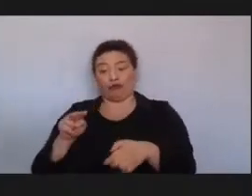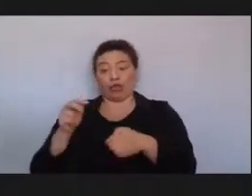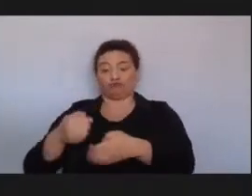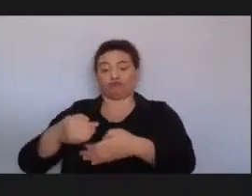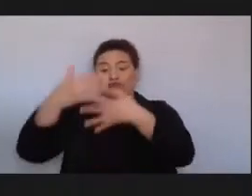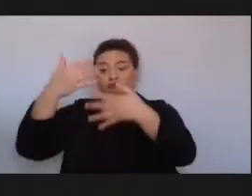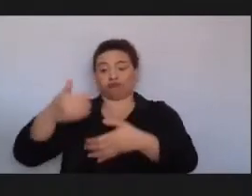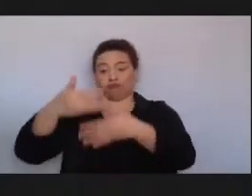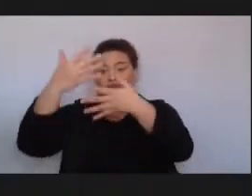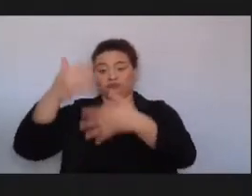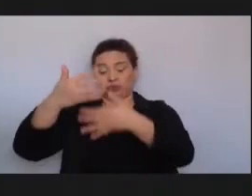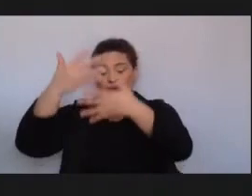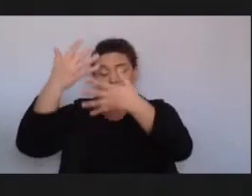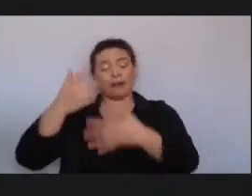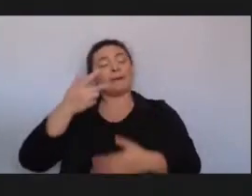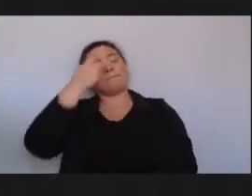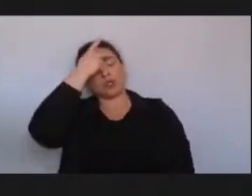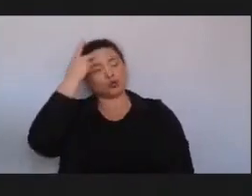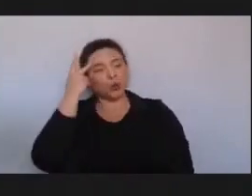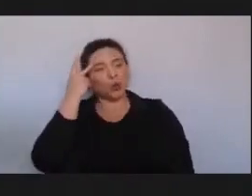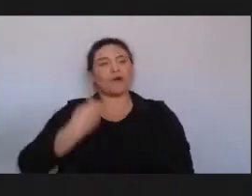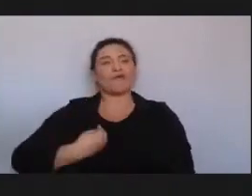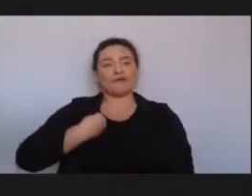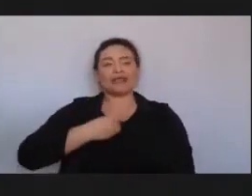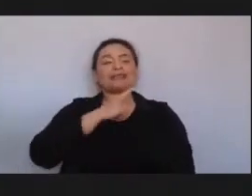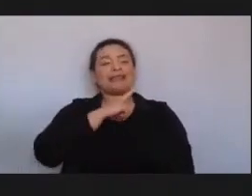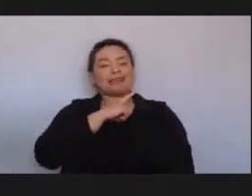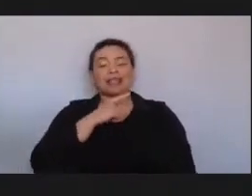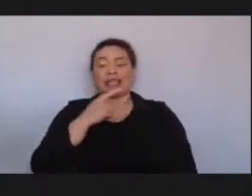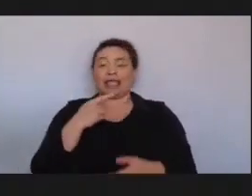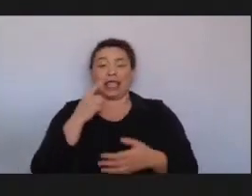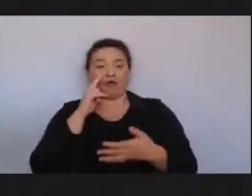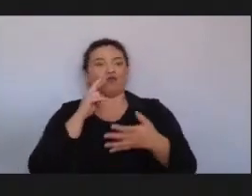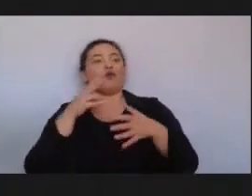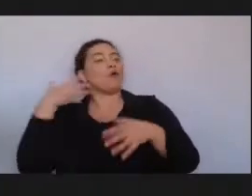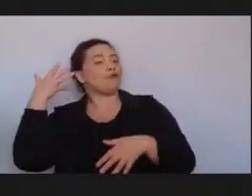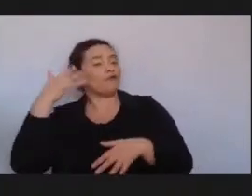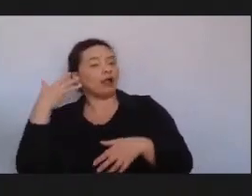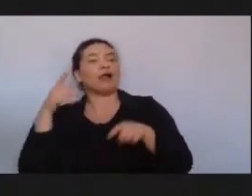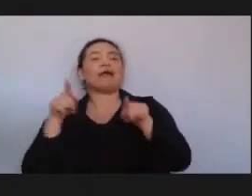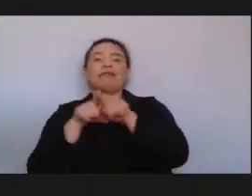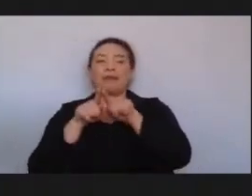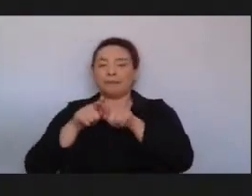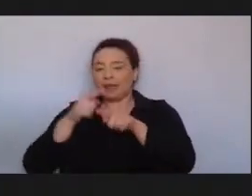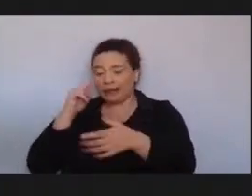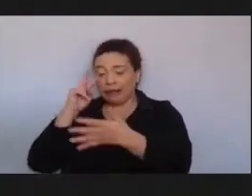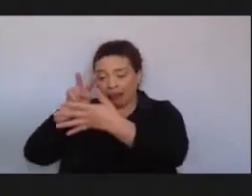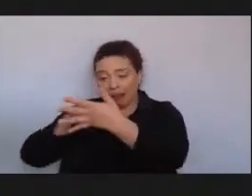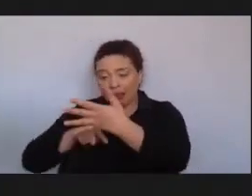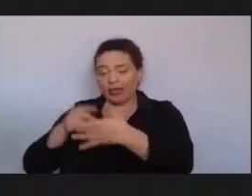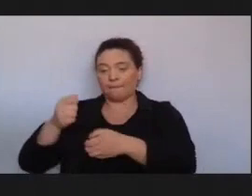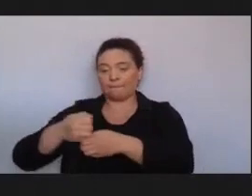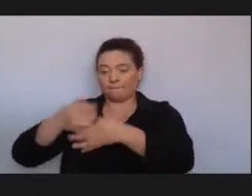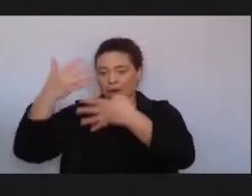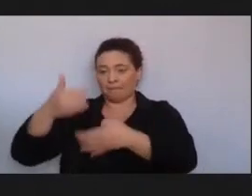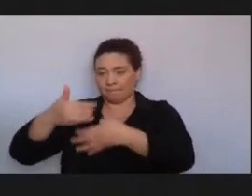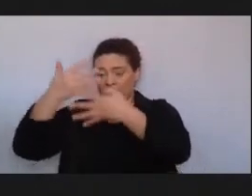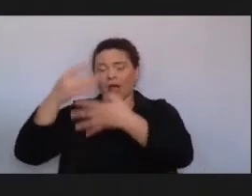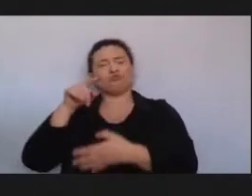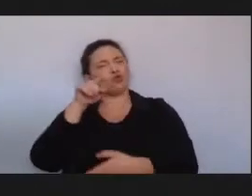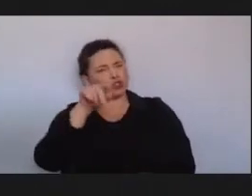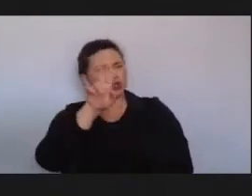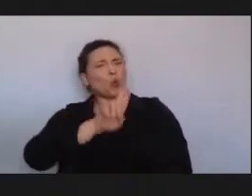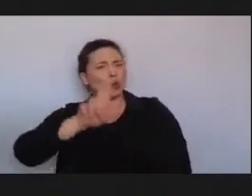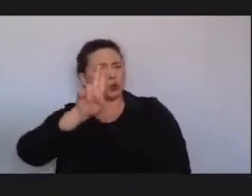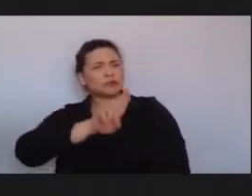that. So please use that as much as possible as we go through the session. Okay,